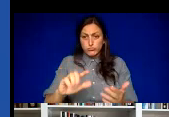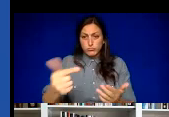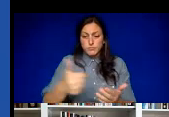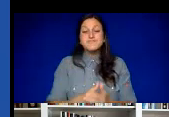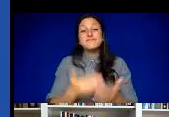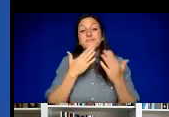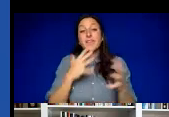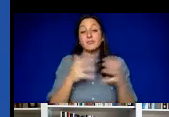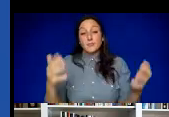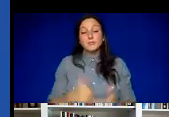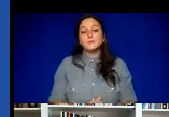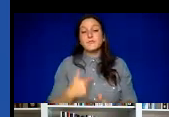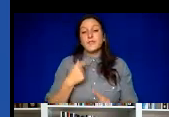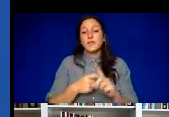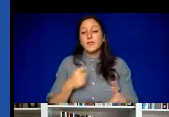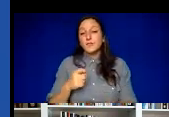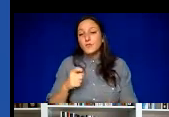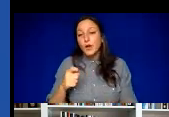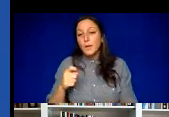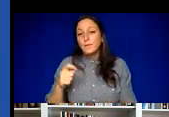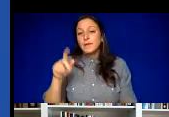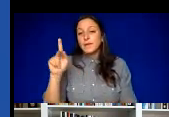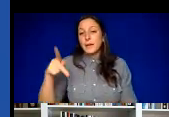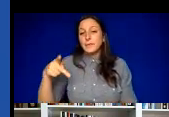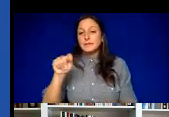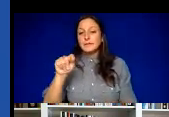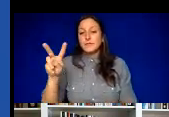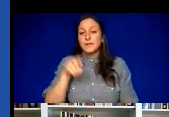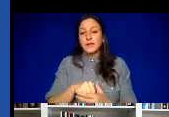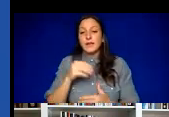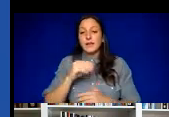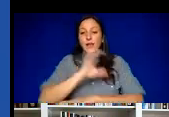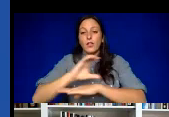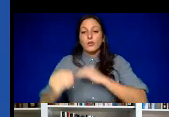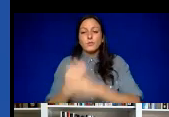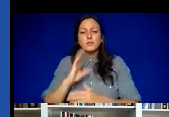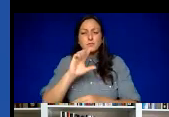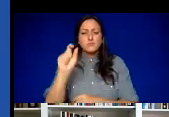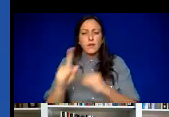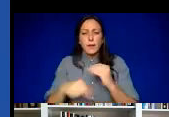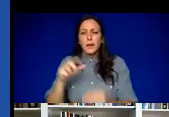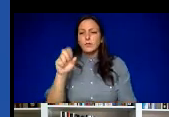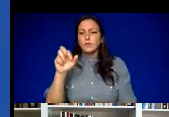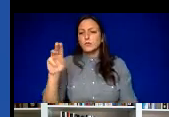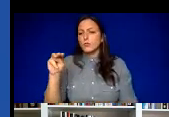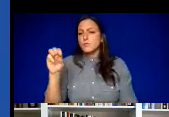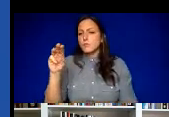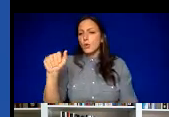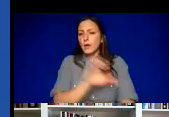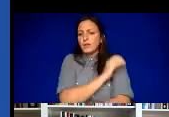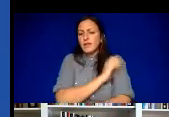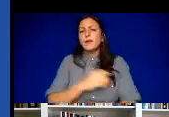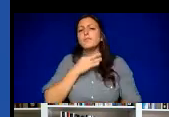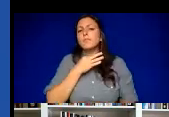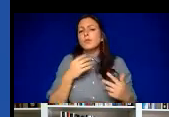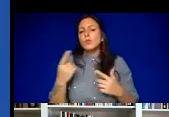you so much. This is Megan from KKTV in Colorado Springs. Just a follow up on the Dr. MoMA clinic. I was just wondering what's kind of